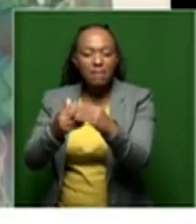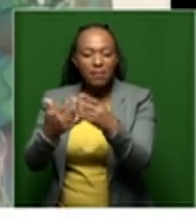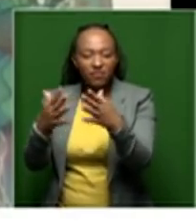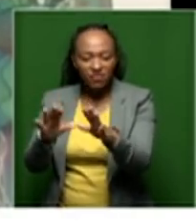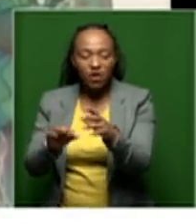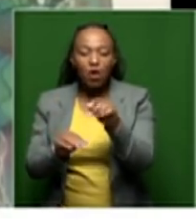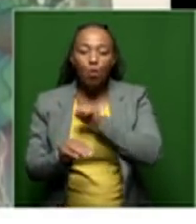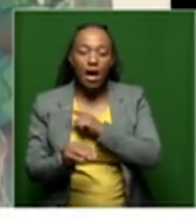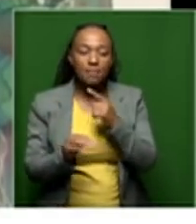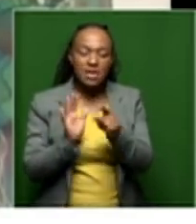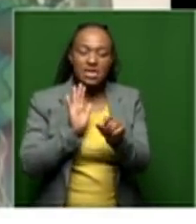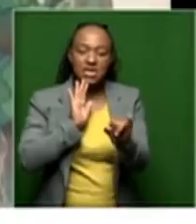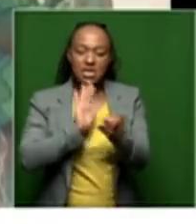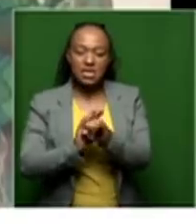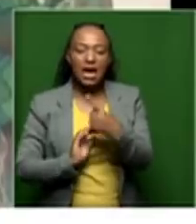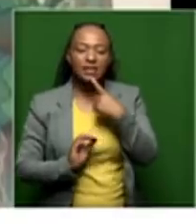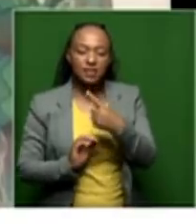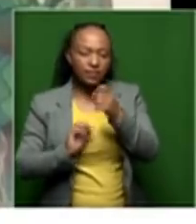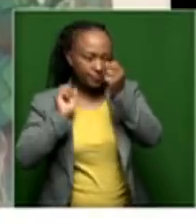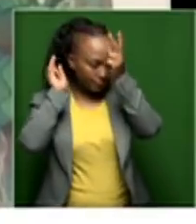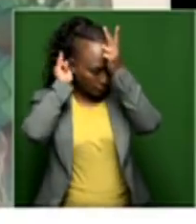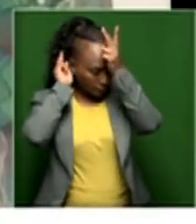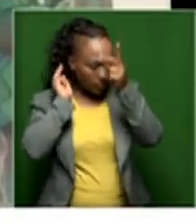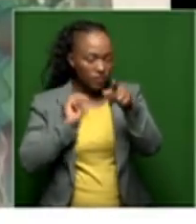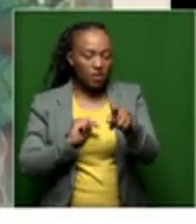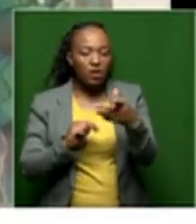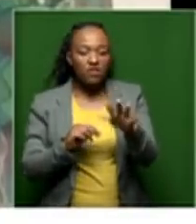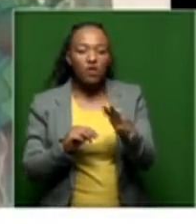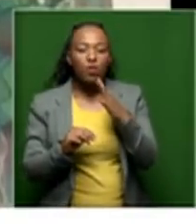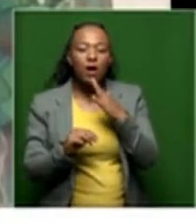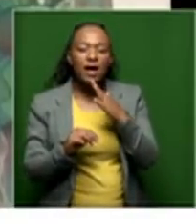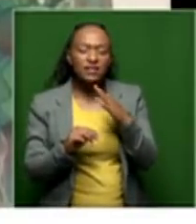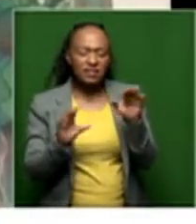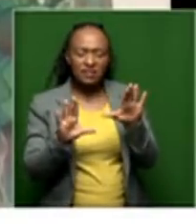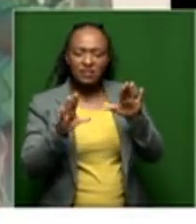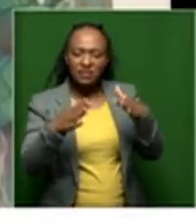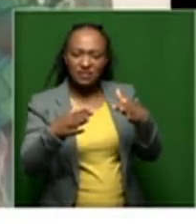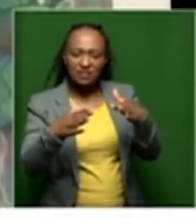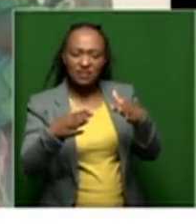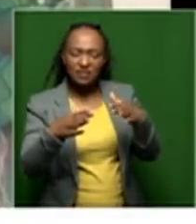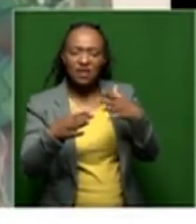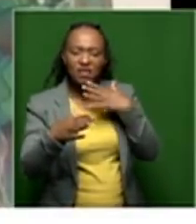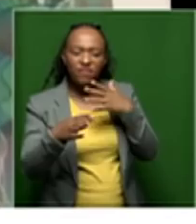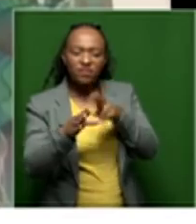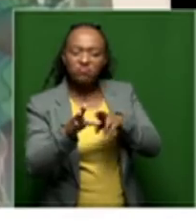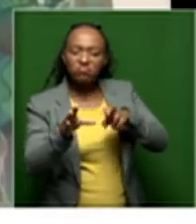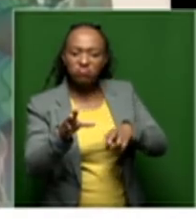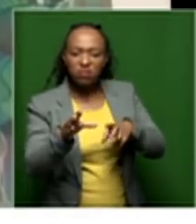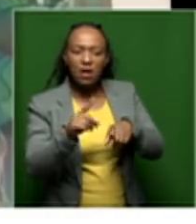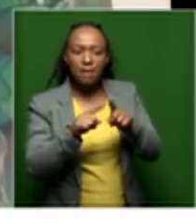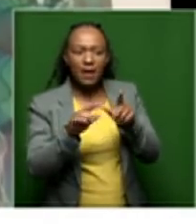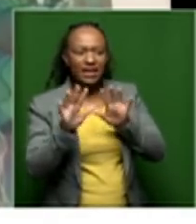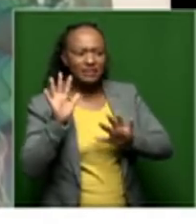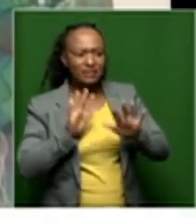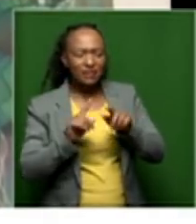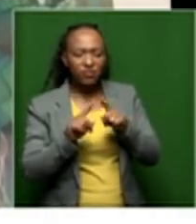Services is that he left the Municipal Demarcation Board under a cloud. And already we are going to be handing over